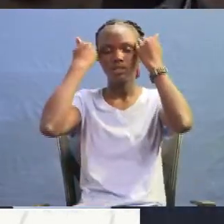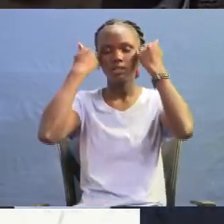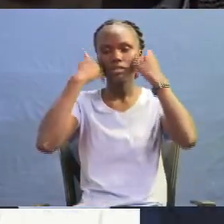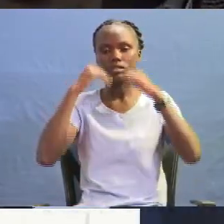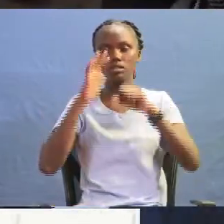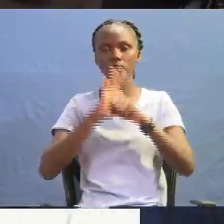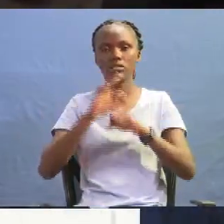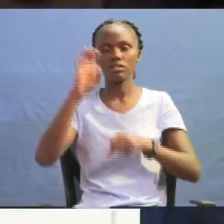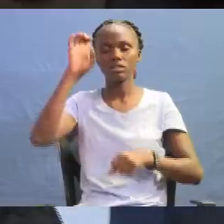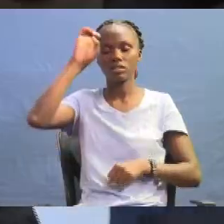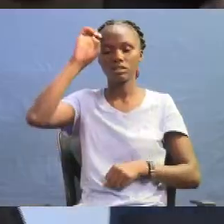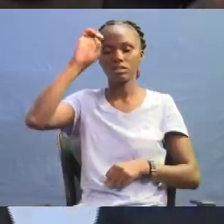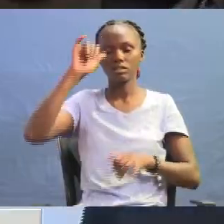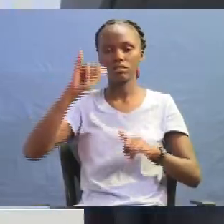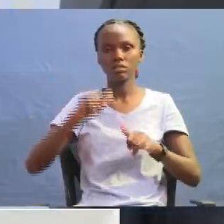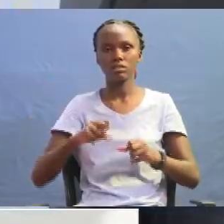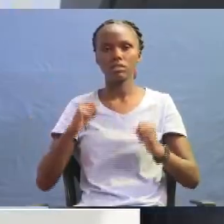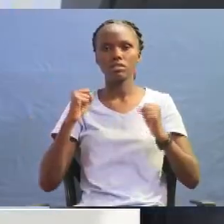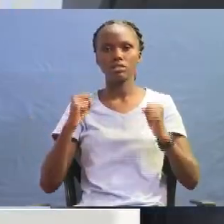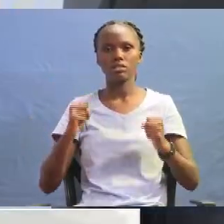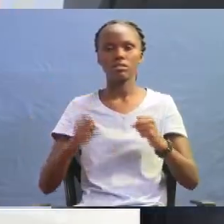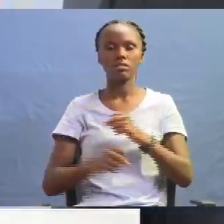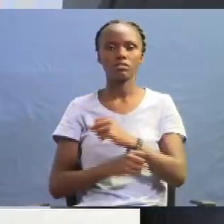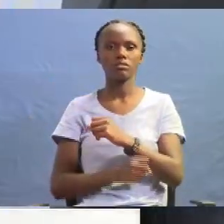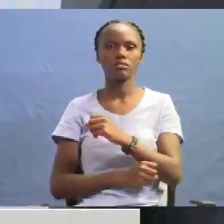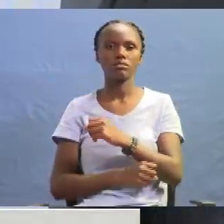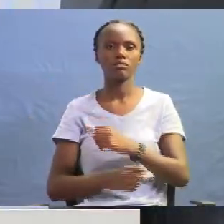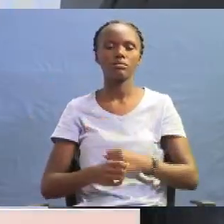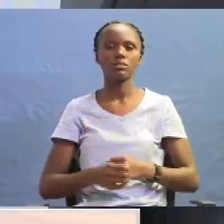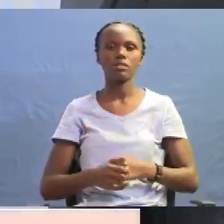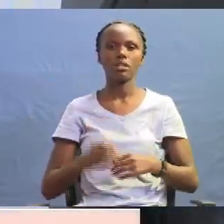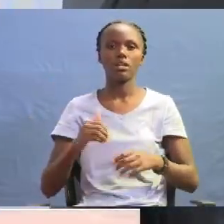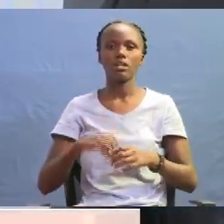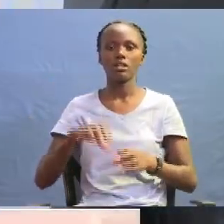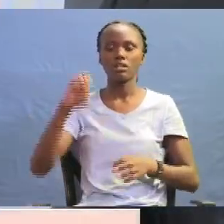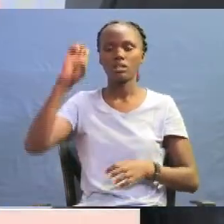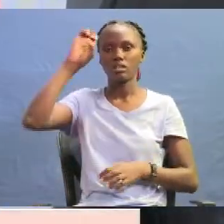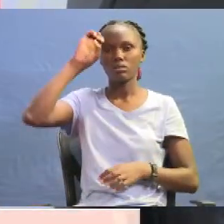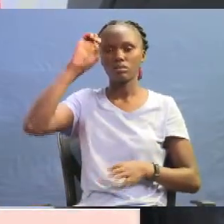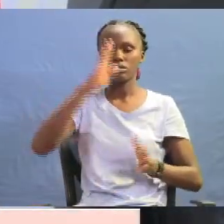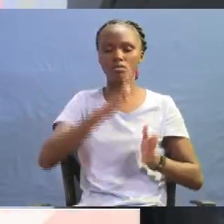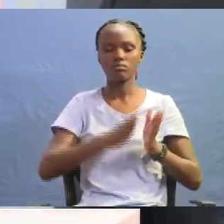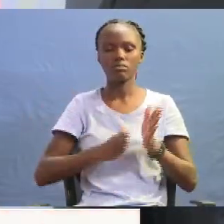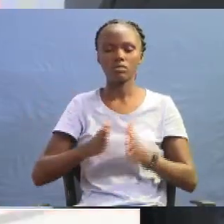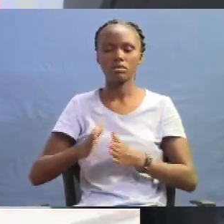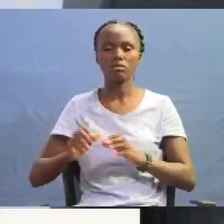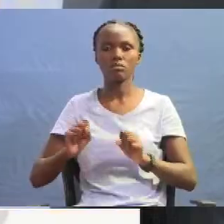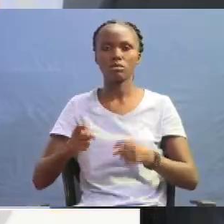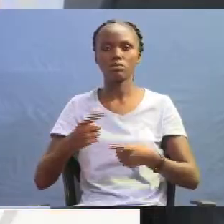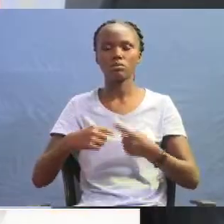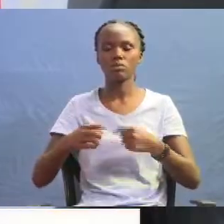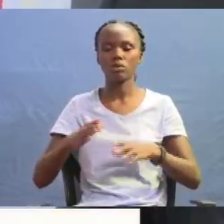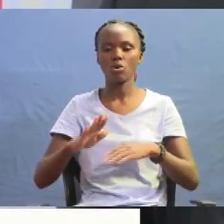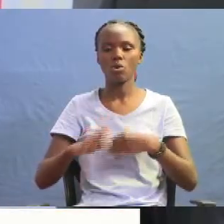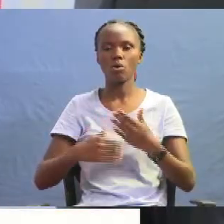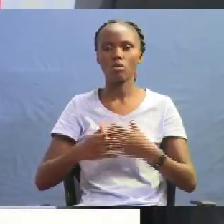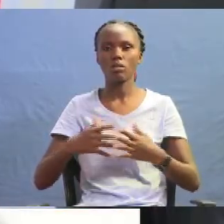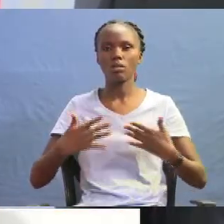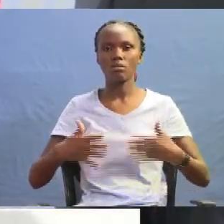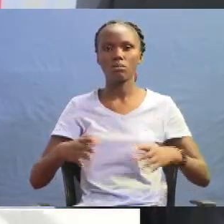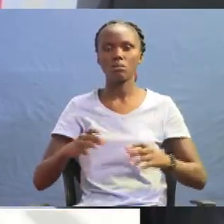education demands strong partnerships. In the education arena, we want all the